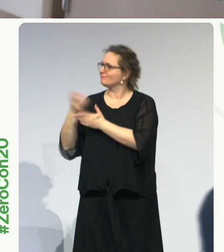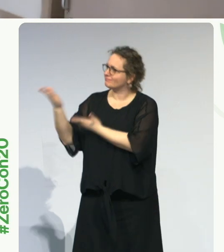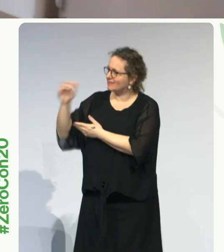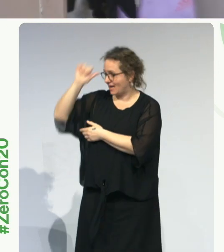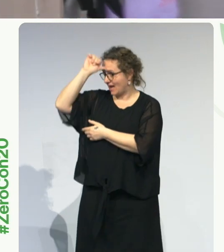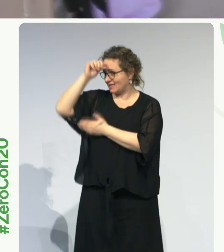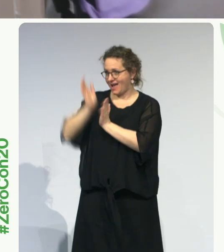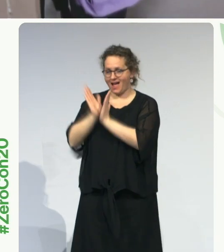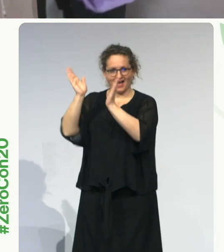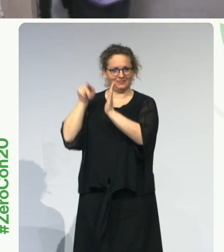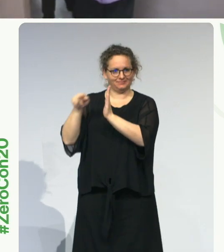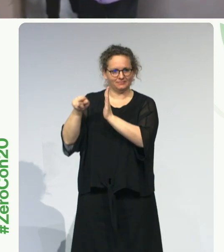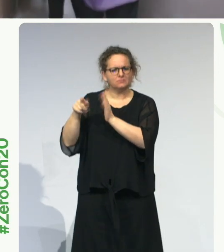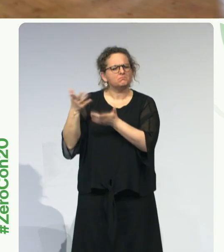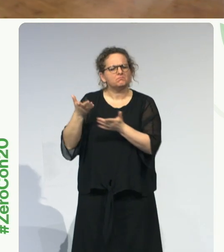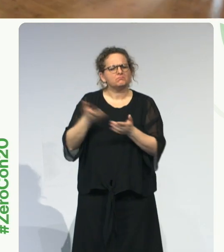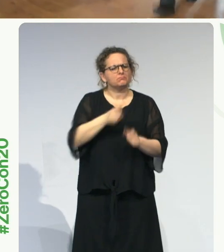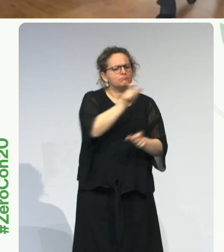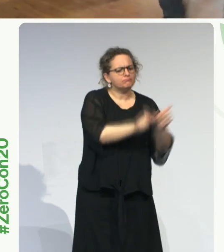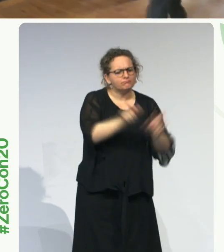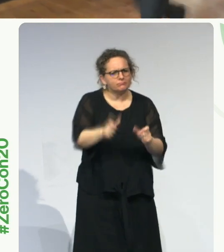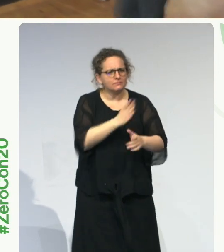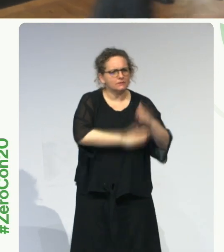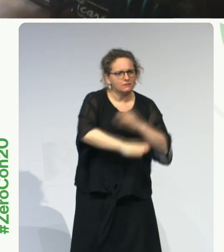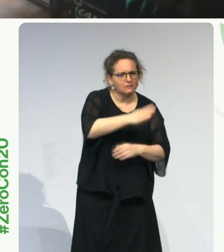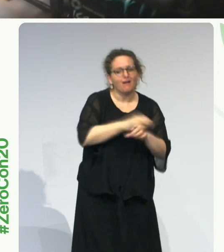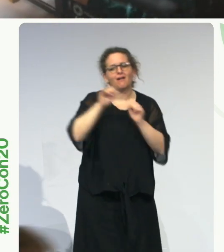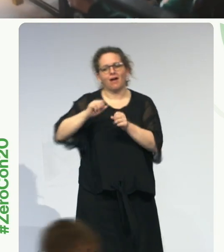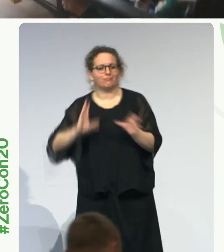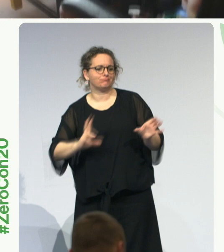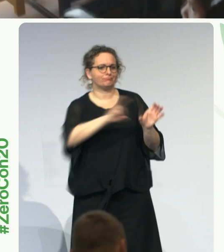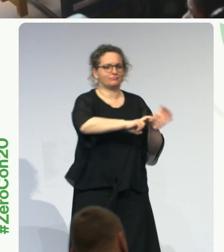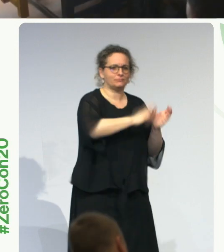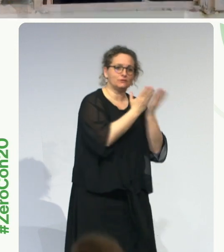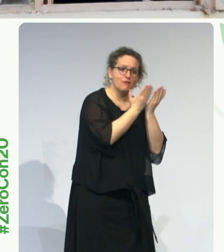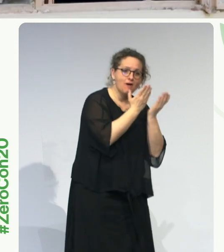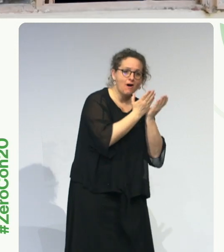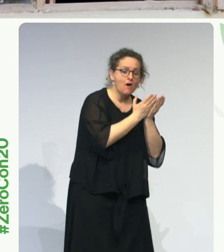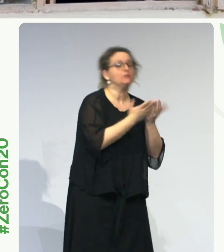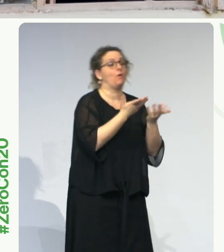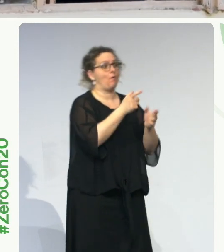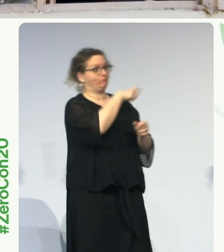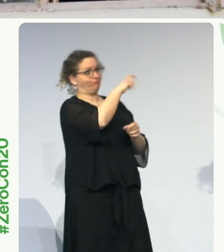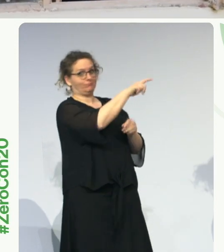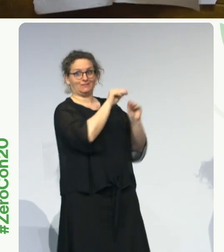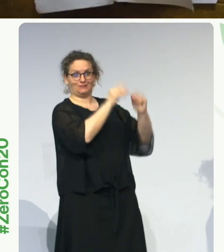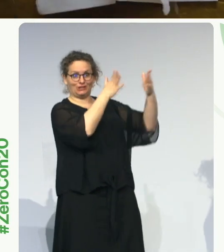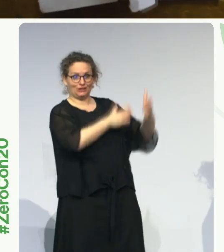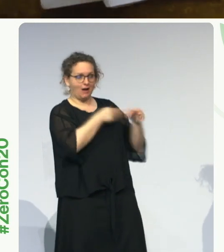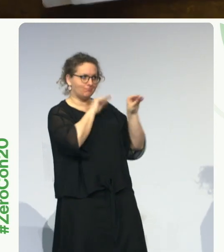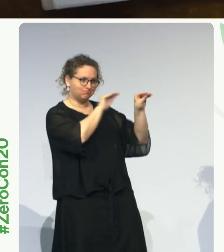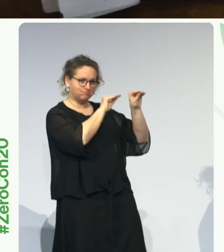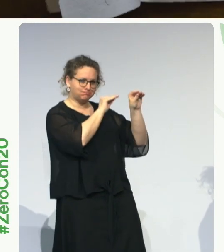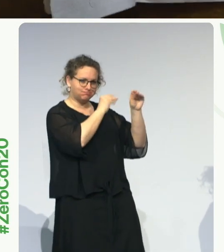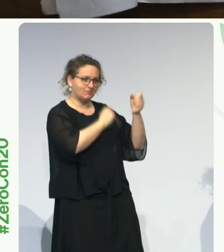various disabilities in mainstream schools by training teachers on inclusive techniques.